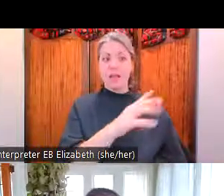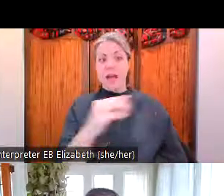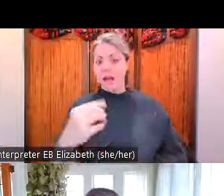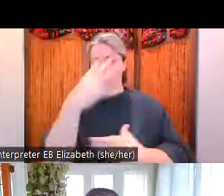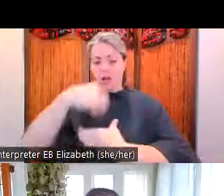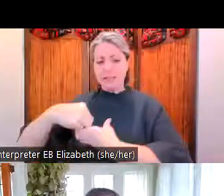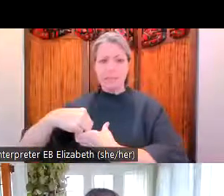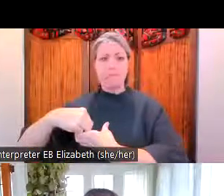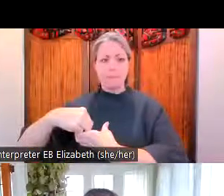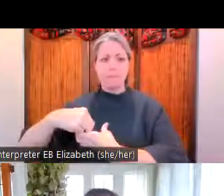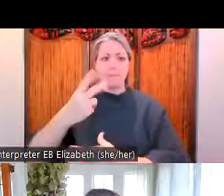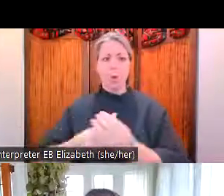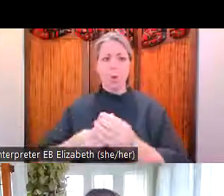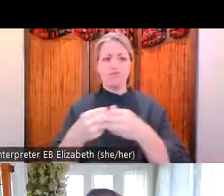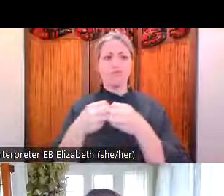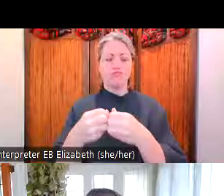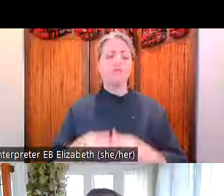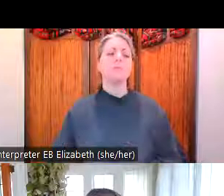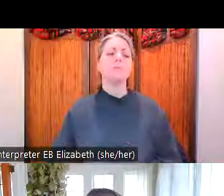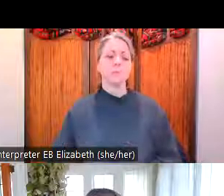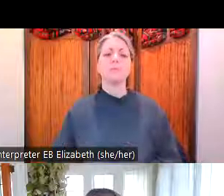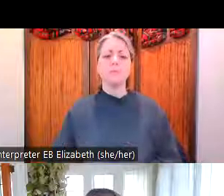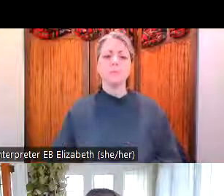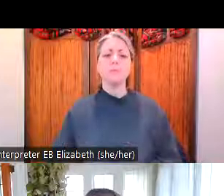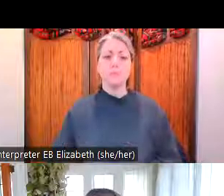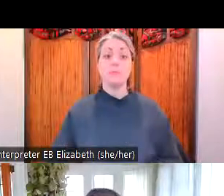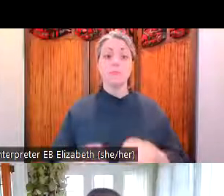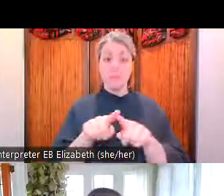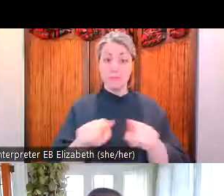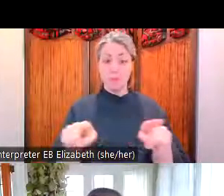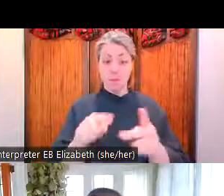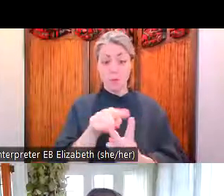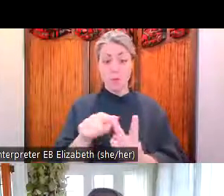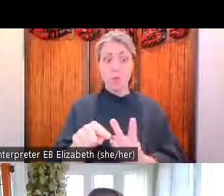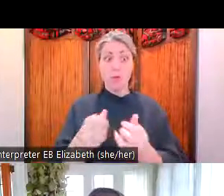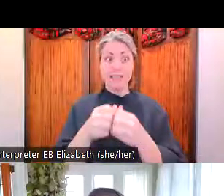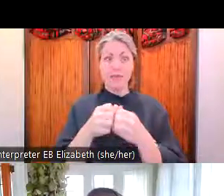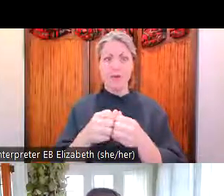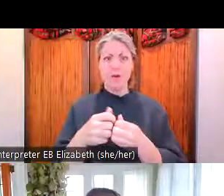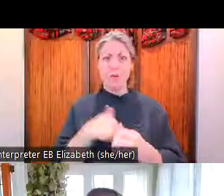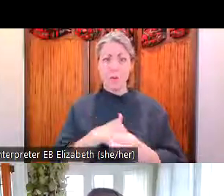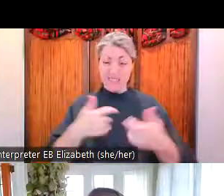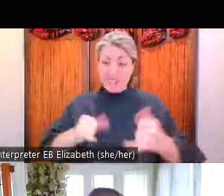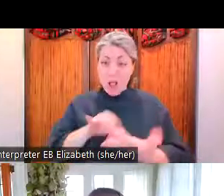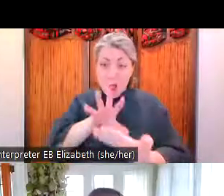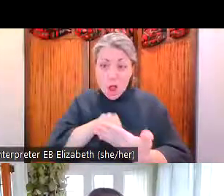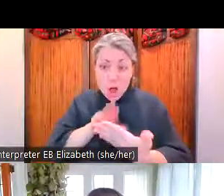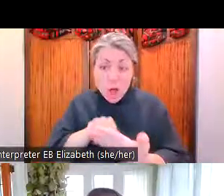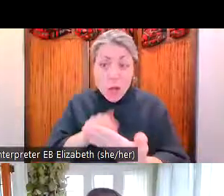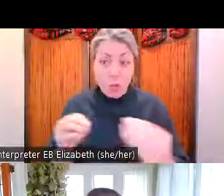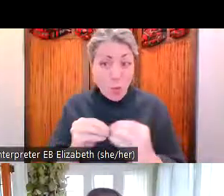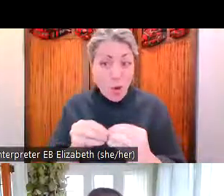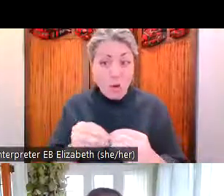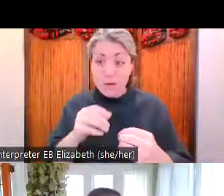In terms of where we're at it today related to understanding ADHD and autism together, we still have quite a bit to figure out, but we do know a few